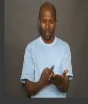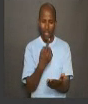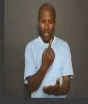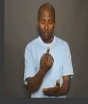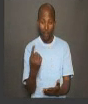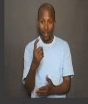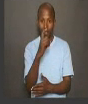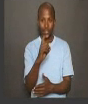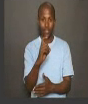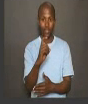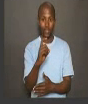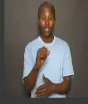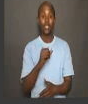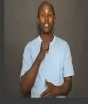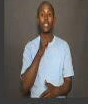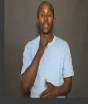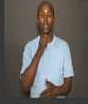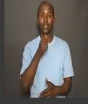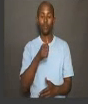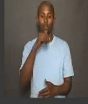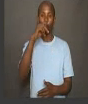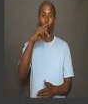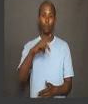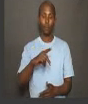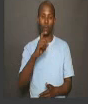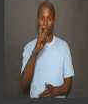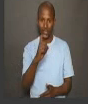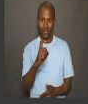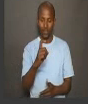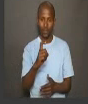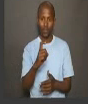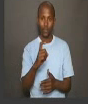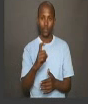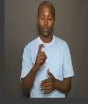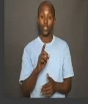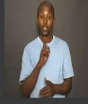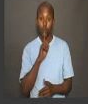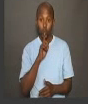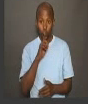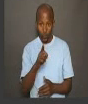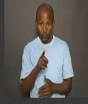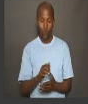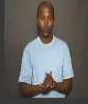every x, the negation of P of x is true.